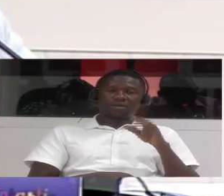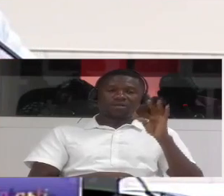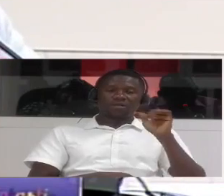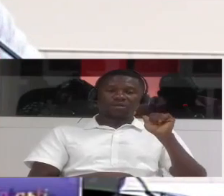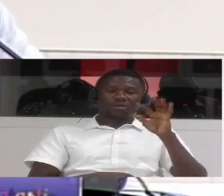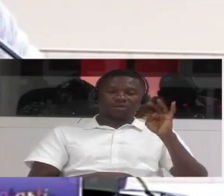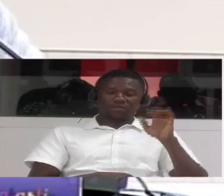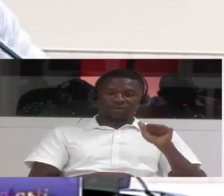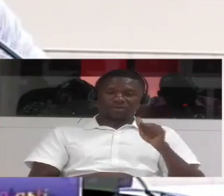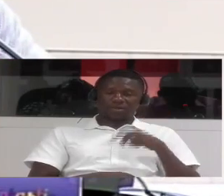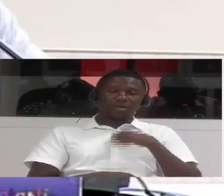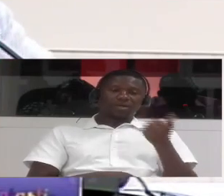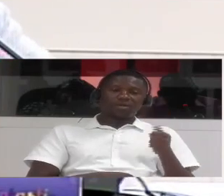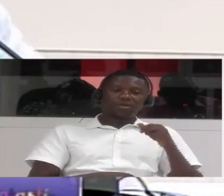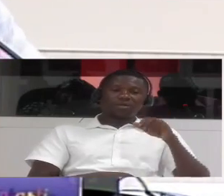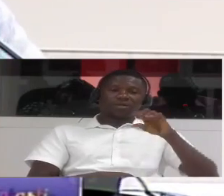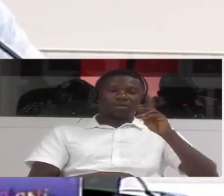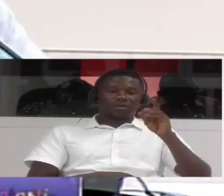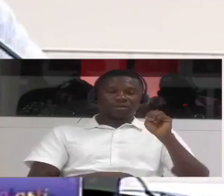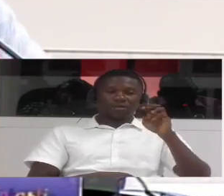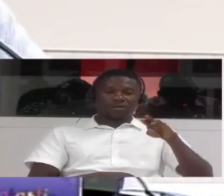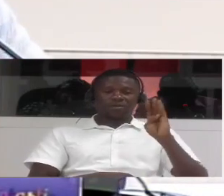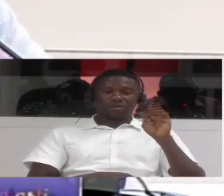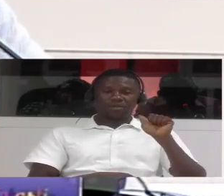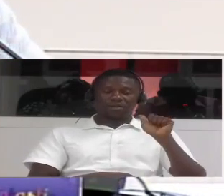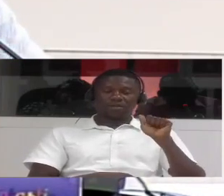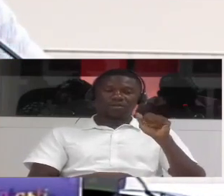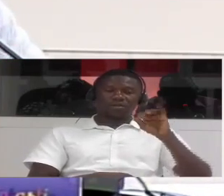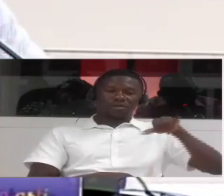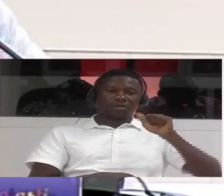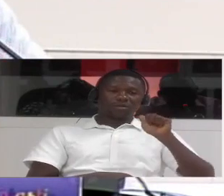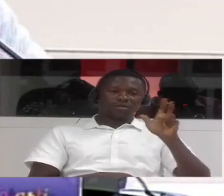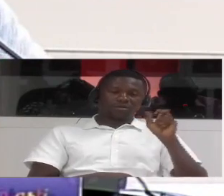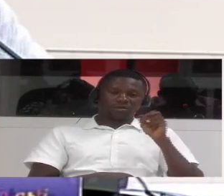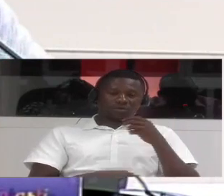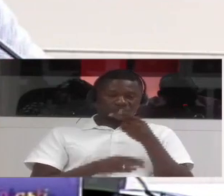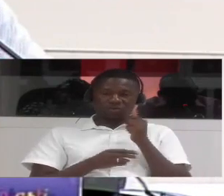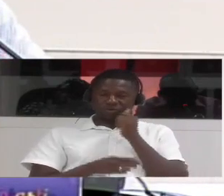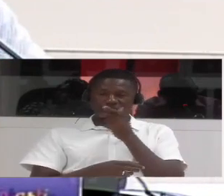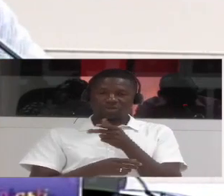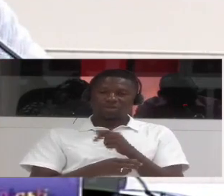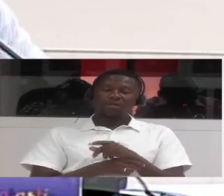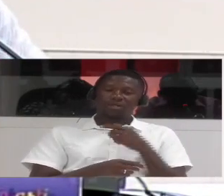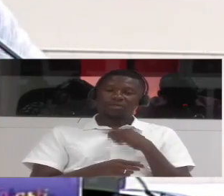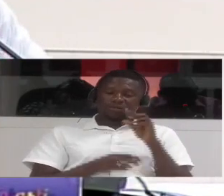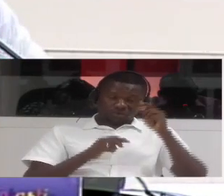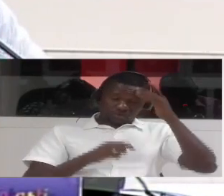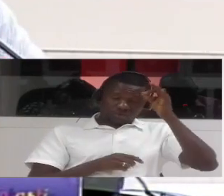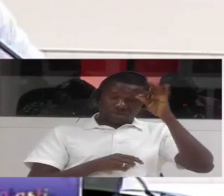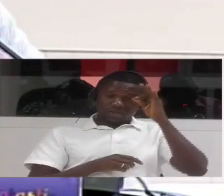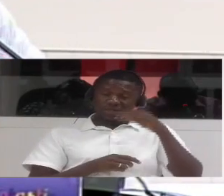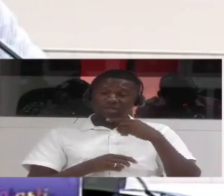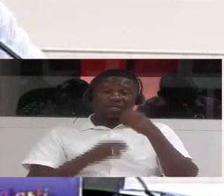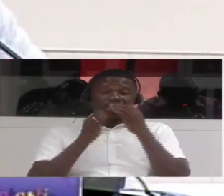And they discovered that at least 20% of practicing Gambian journalists were